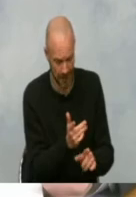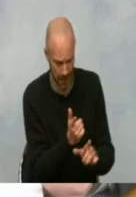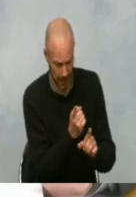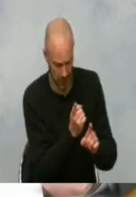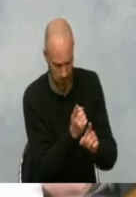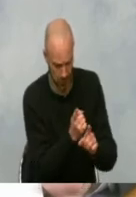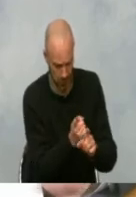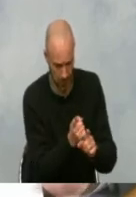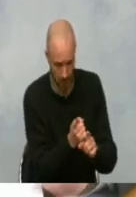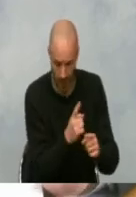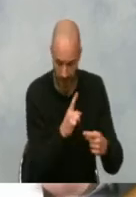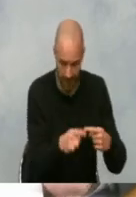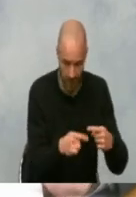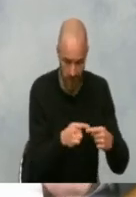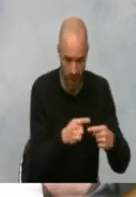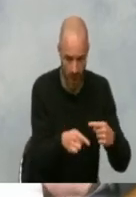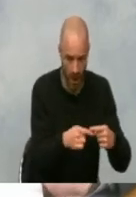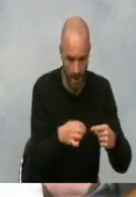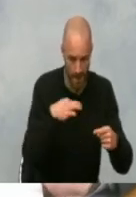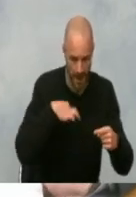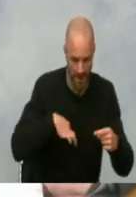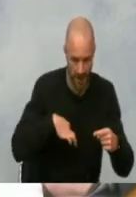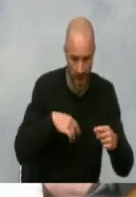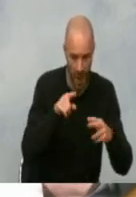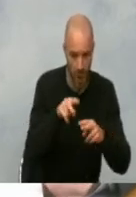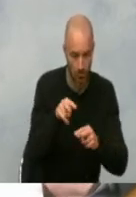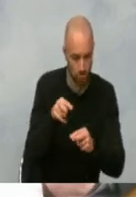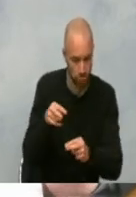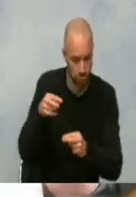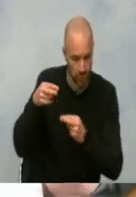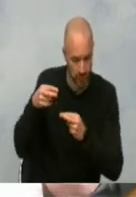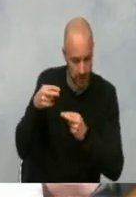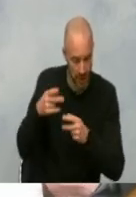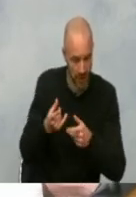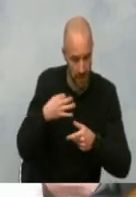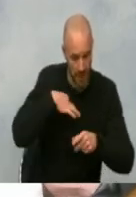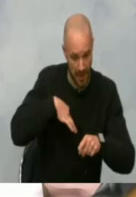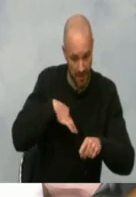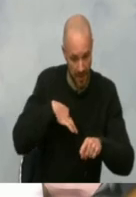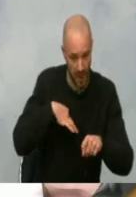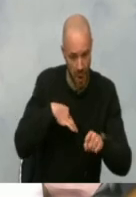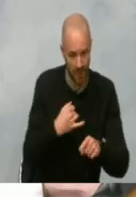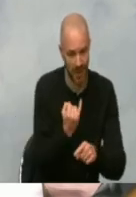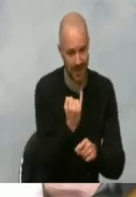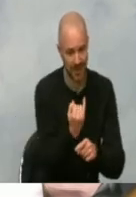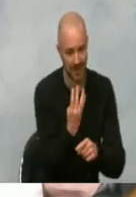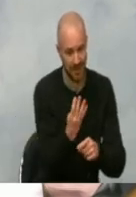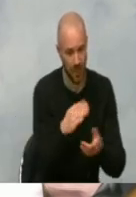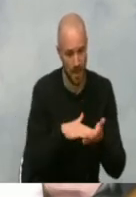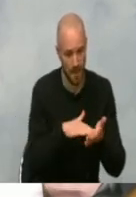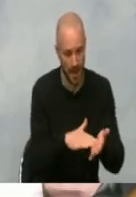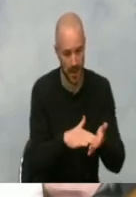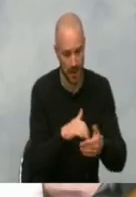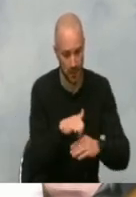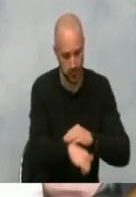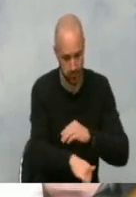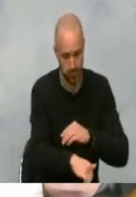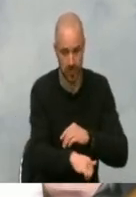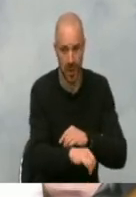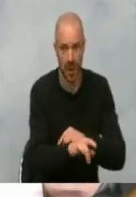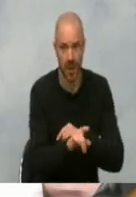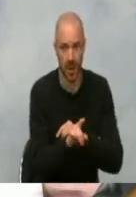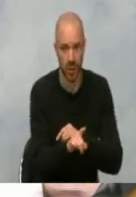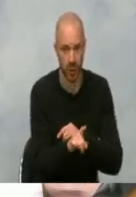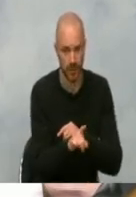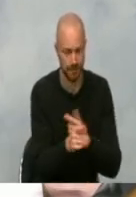an annual benefit and it talks about a retrospective benefit of £64 million. And in discussions with